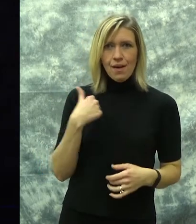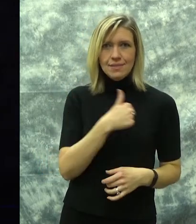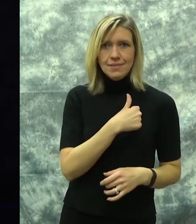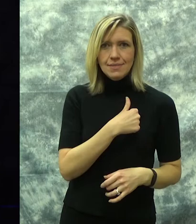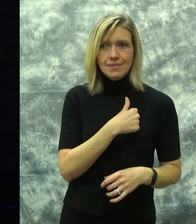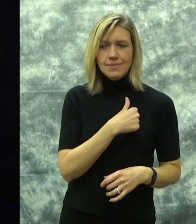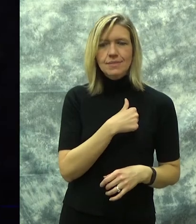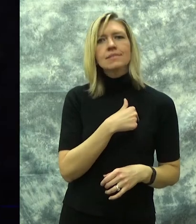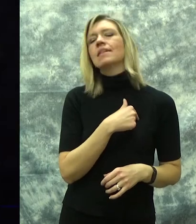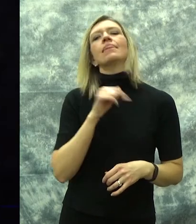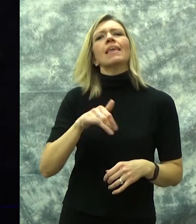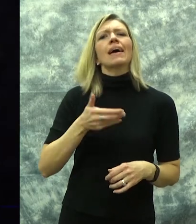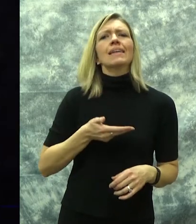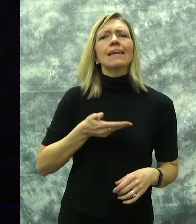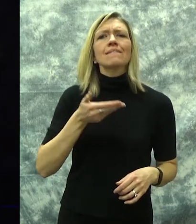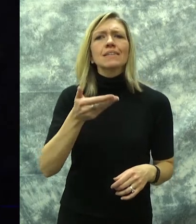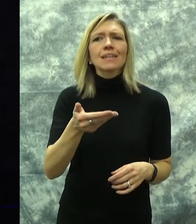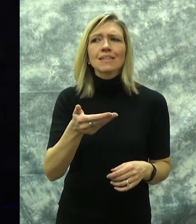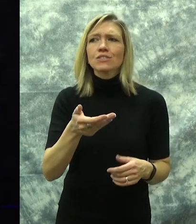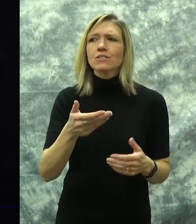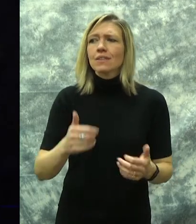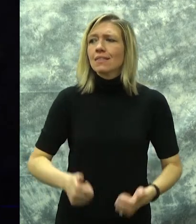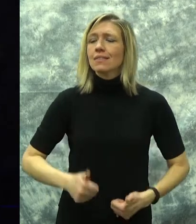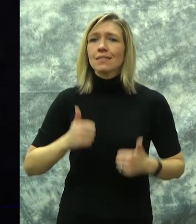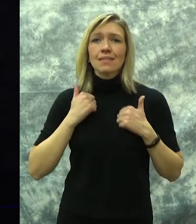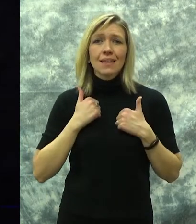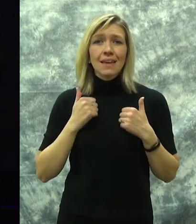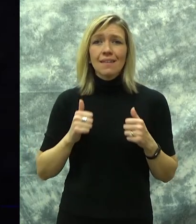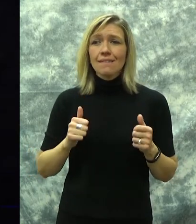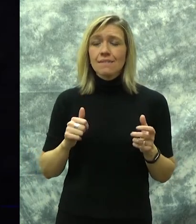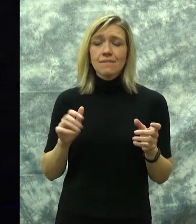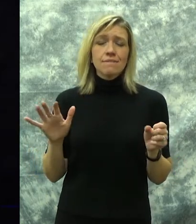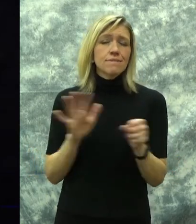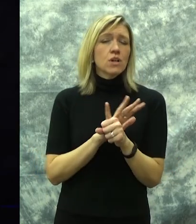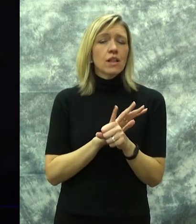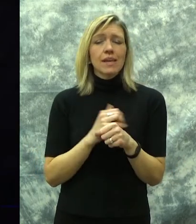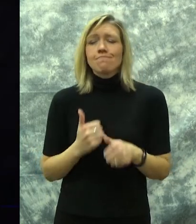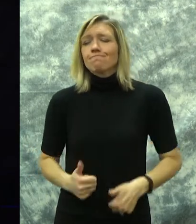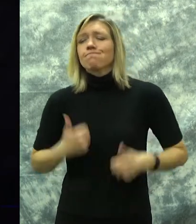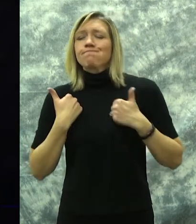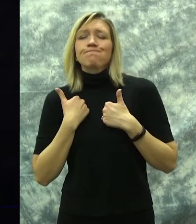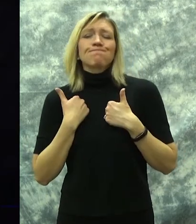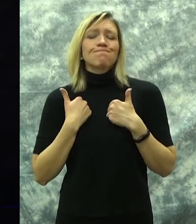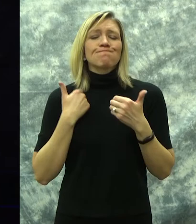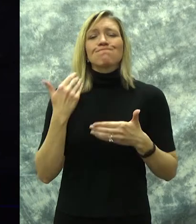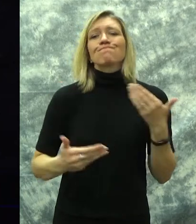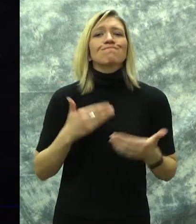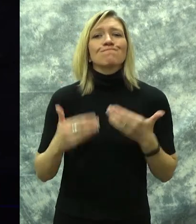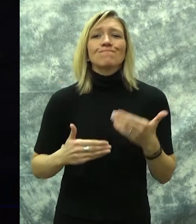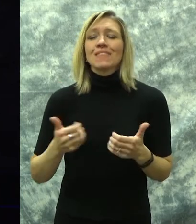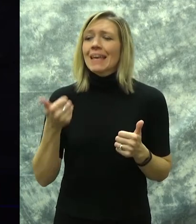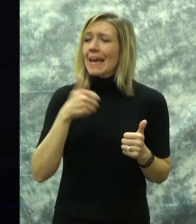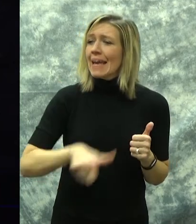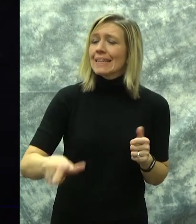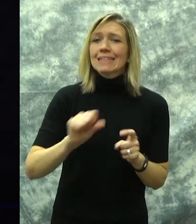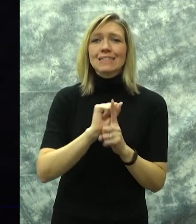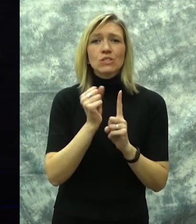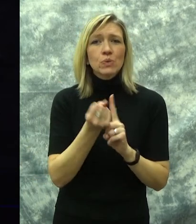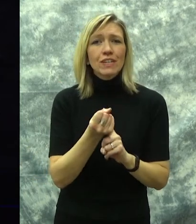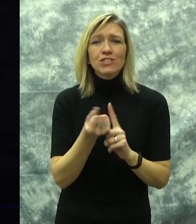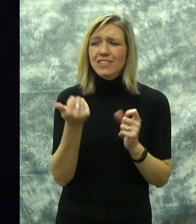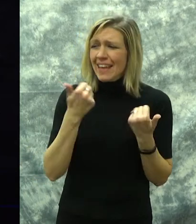invitation to live our lives full out, to stand in any condition or situation that we might find